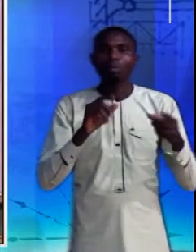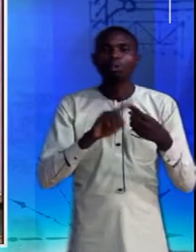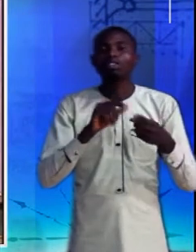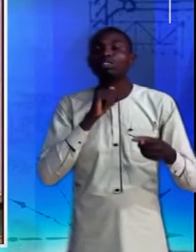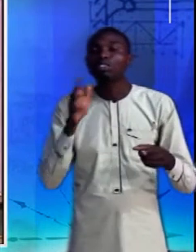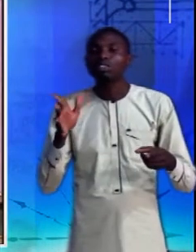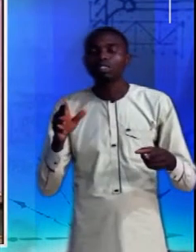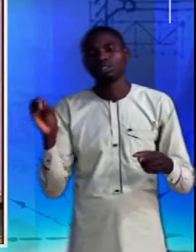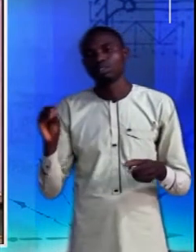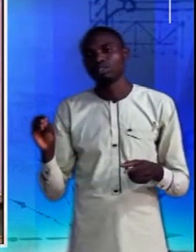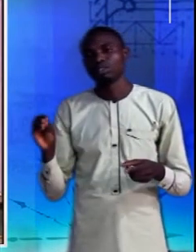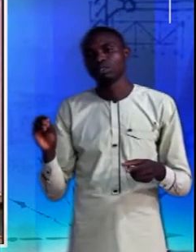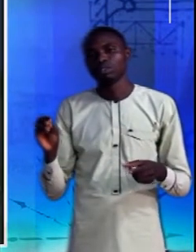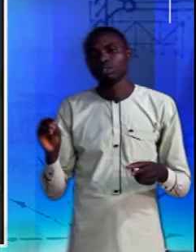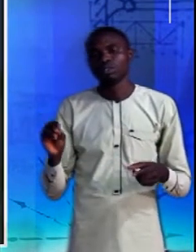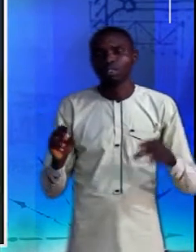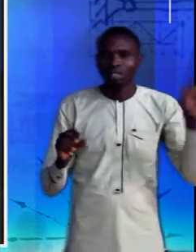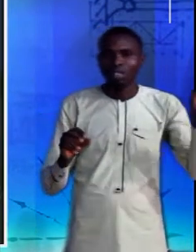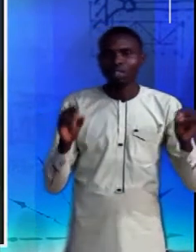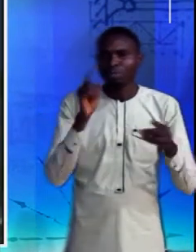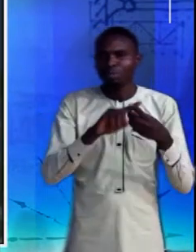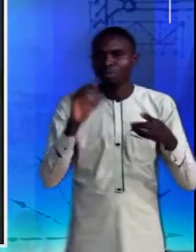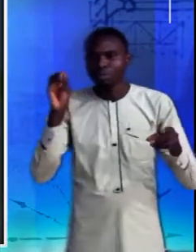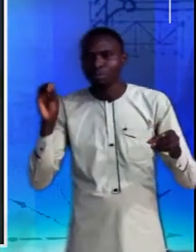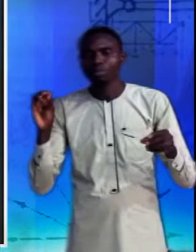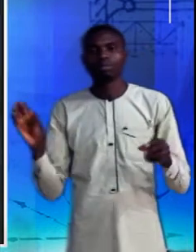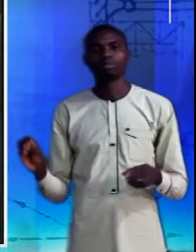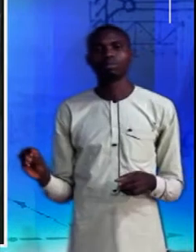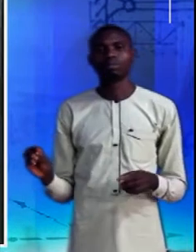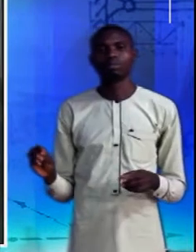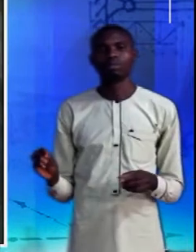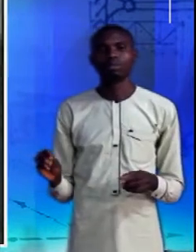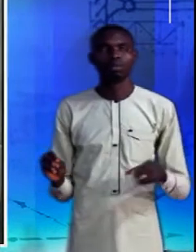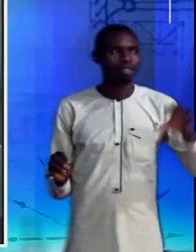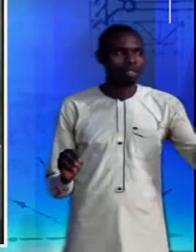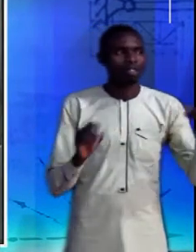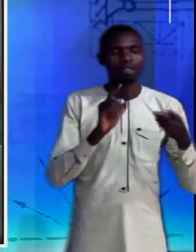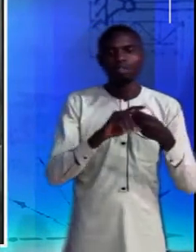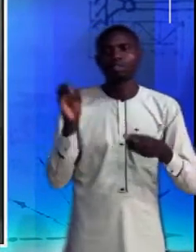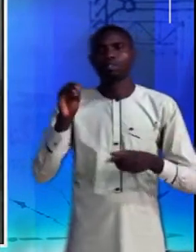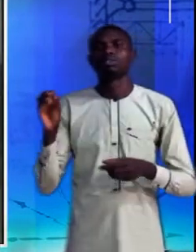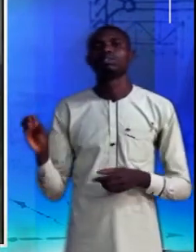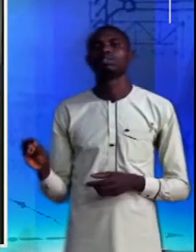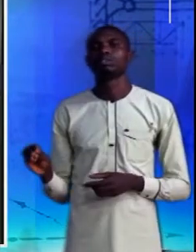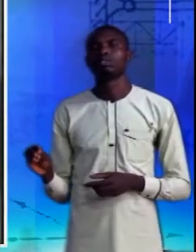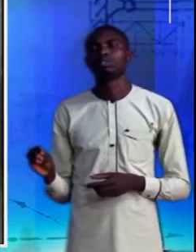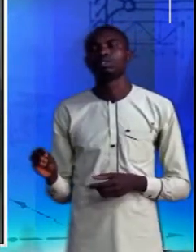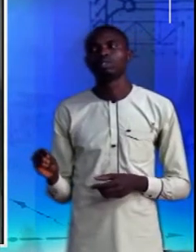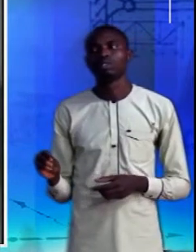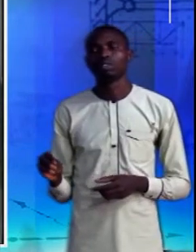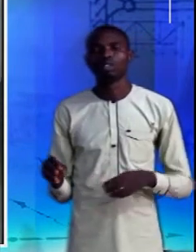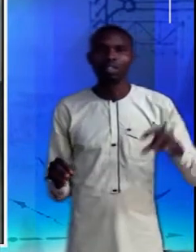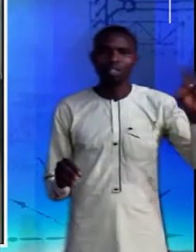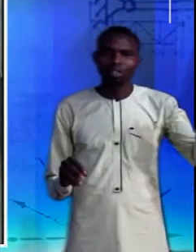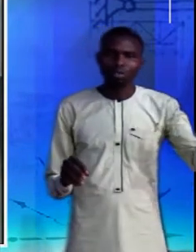that in 1 second only, in 1 minute only, we have 60 seconds. So how can we convert